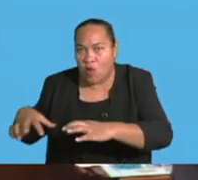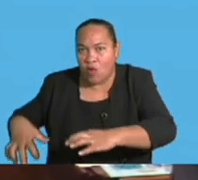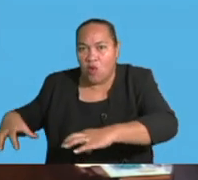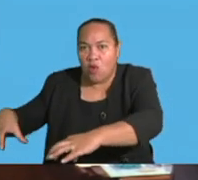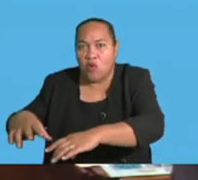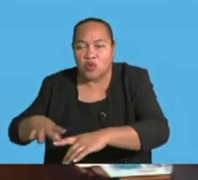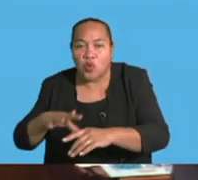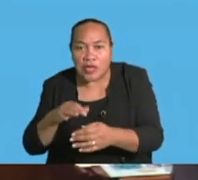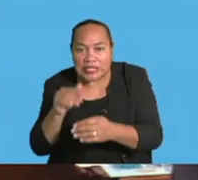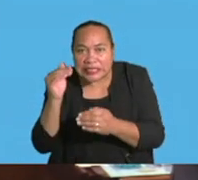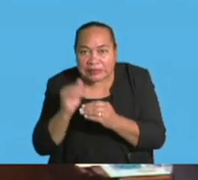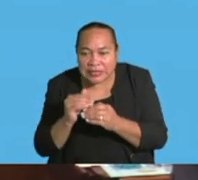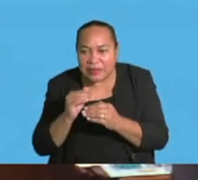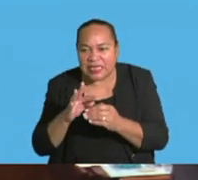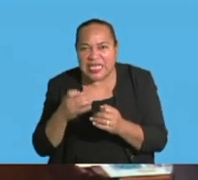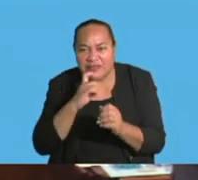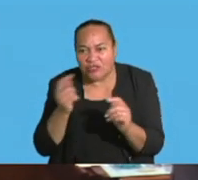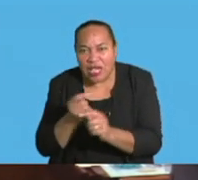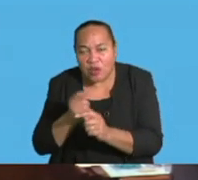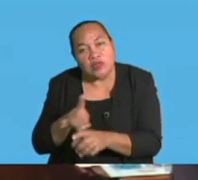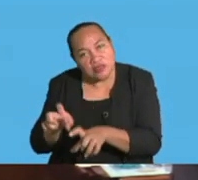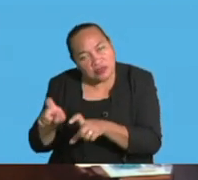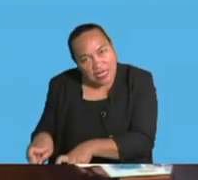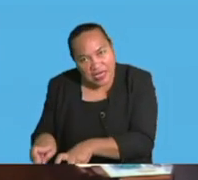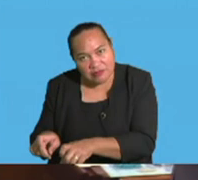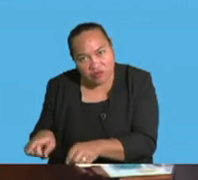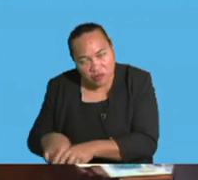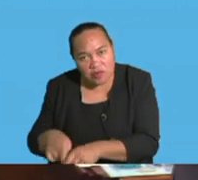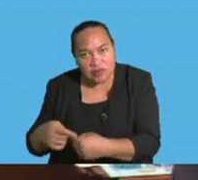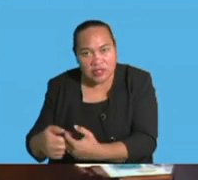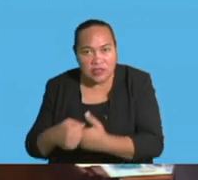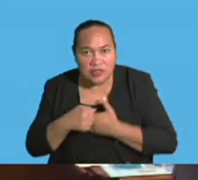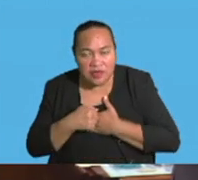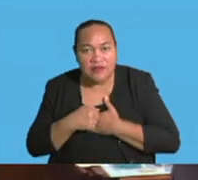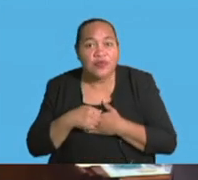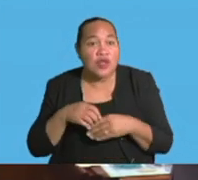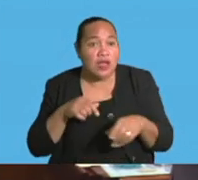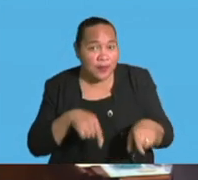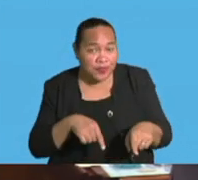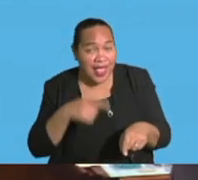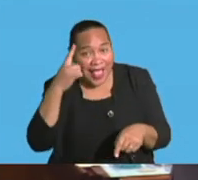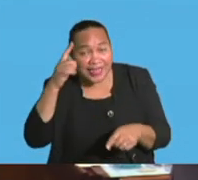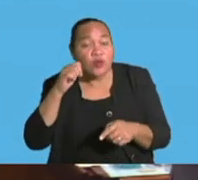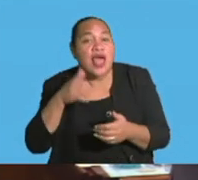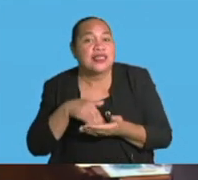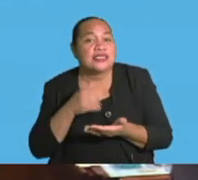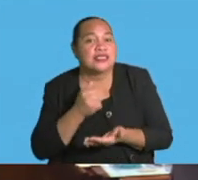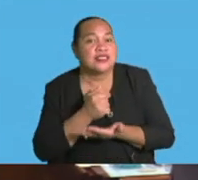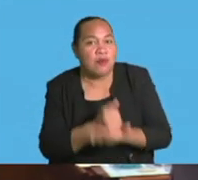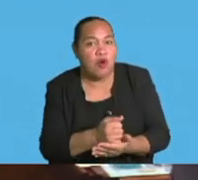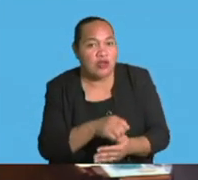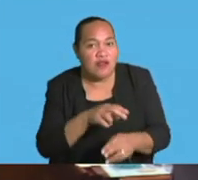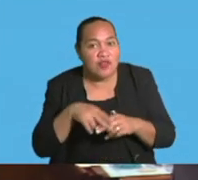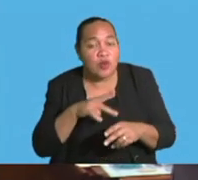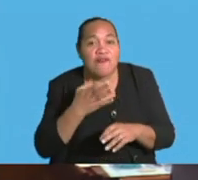the changes to our natural ecosystem. The initiative will also support Fiji's energy sector in promoting